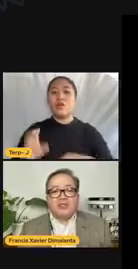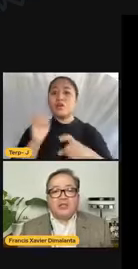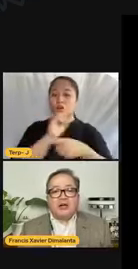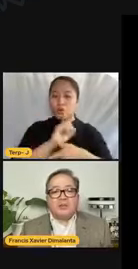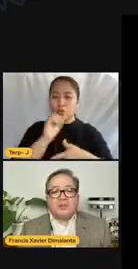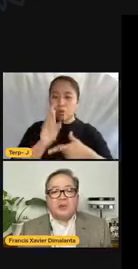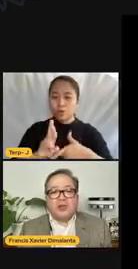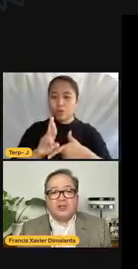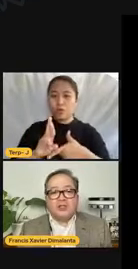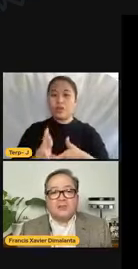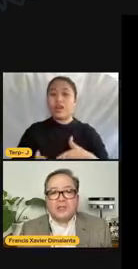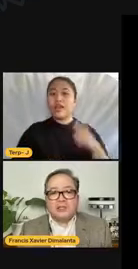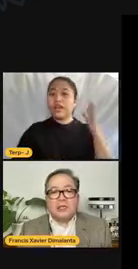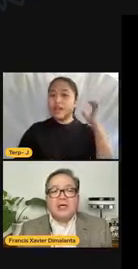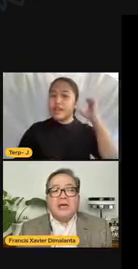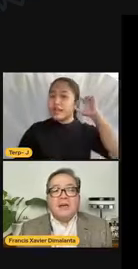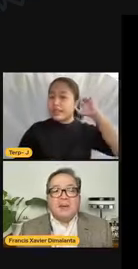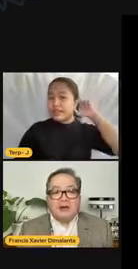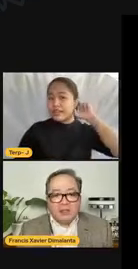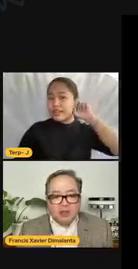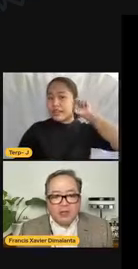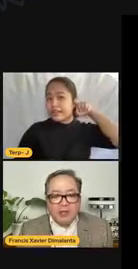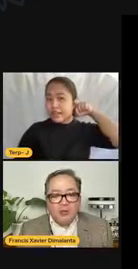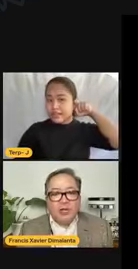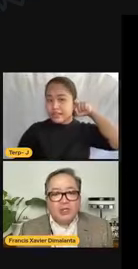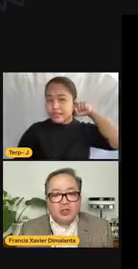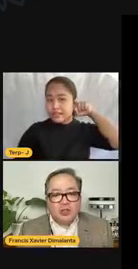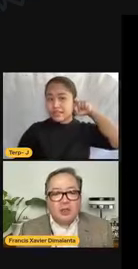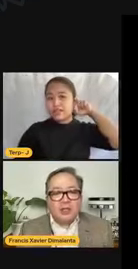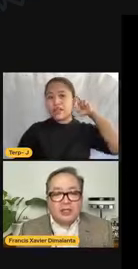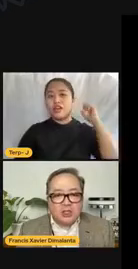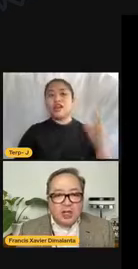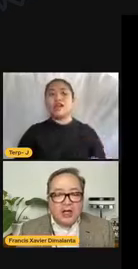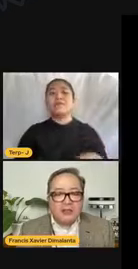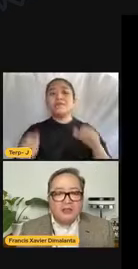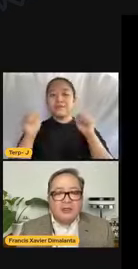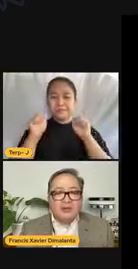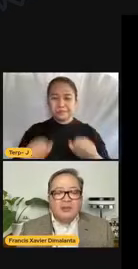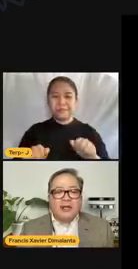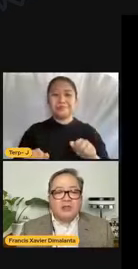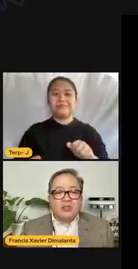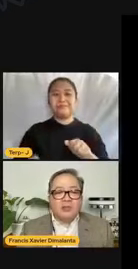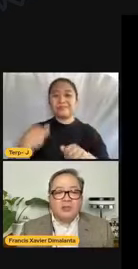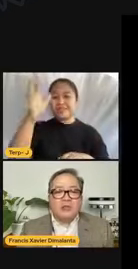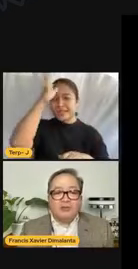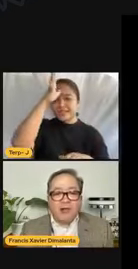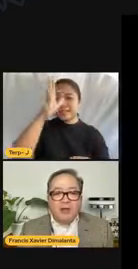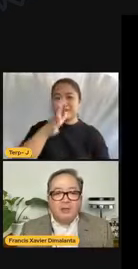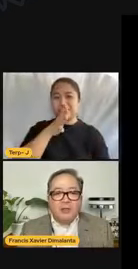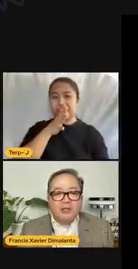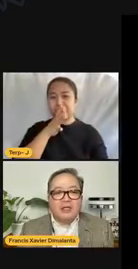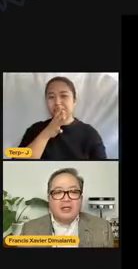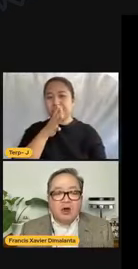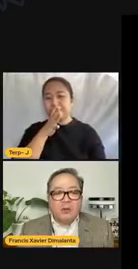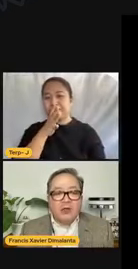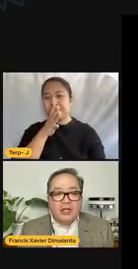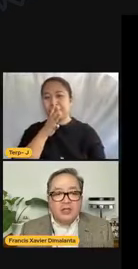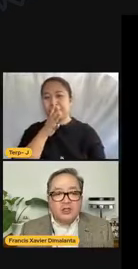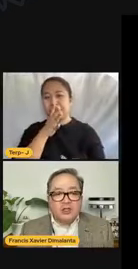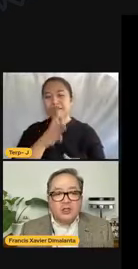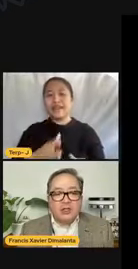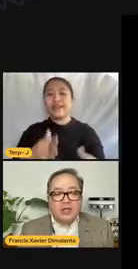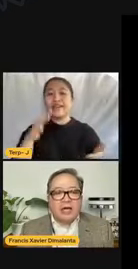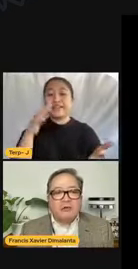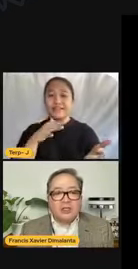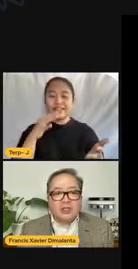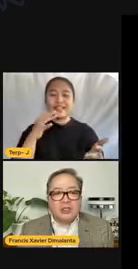to speech and language pathologies, plus parent training, will ensure that the child with Down syndrome will develop the